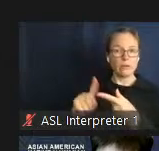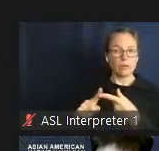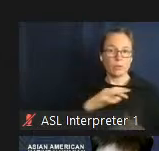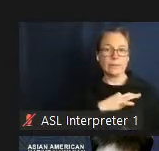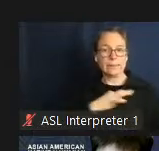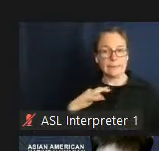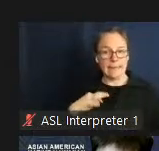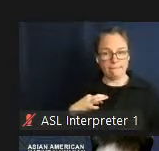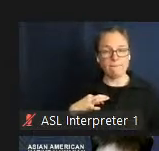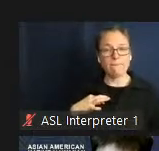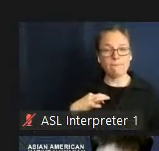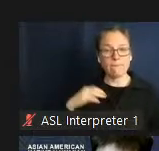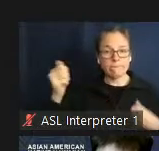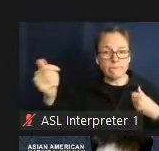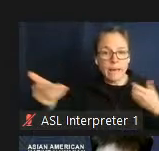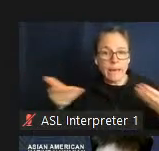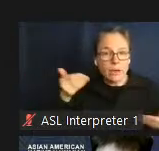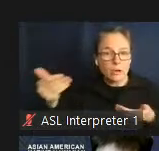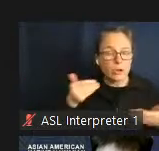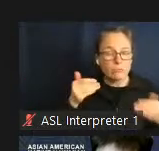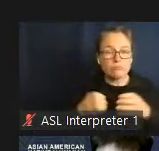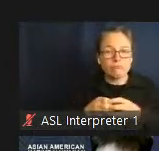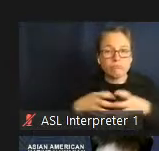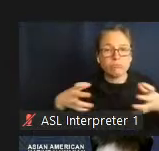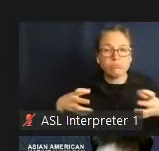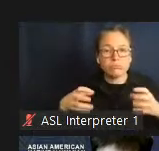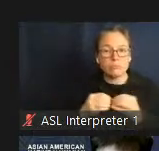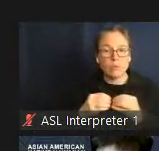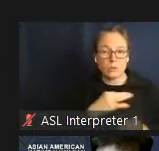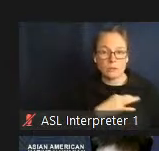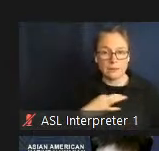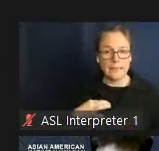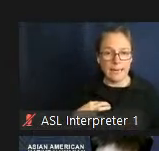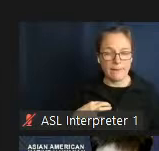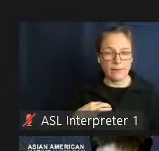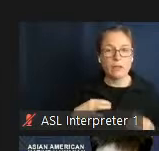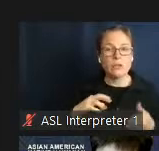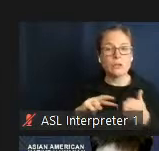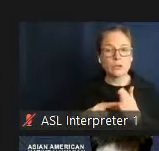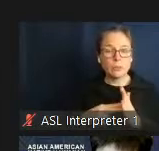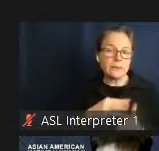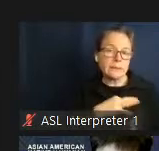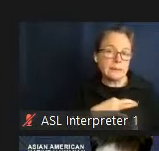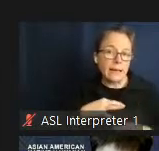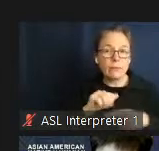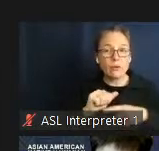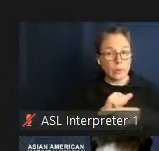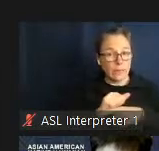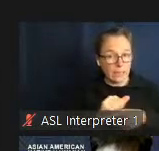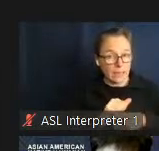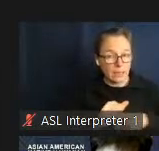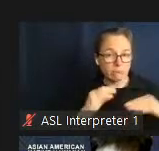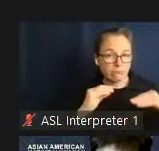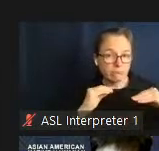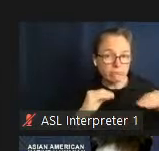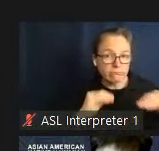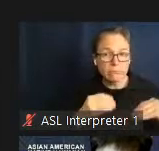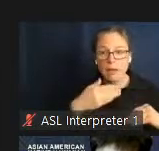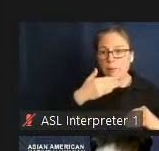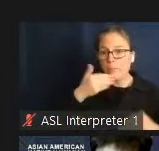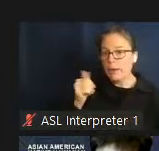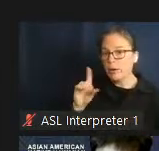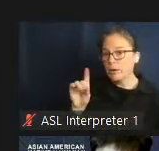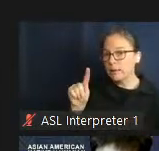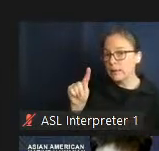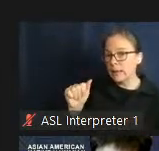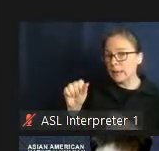staff capacity building. So this includes staff training, better data